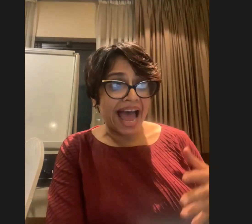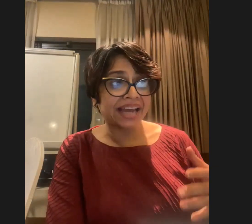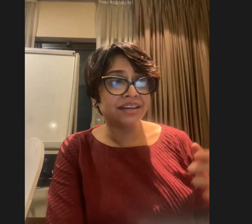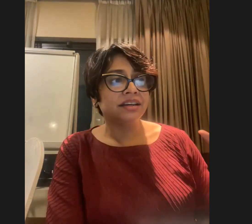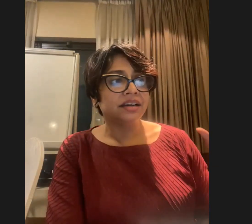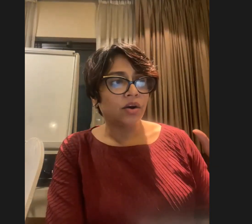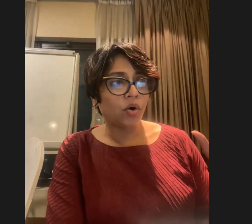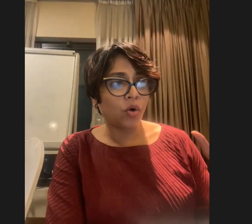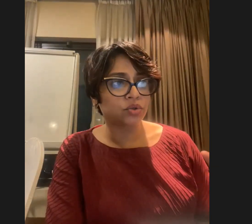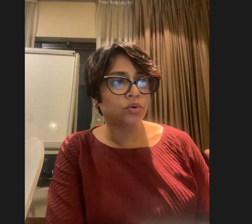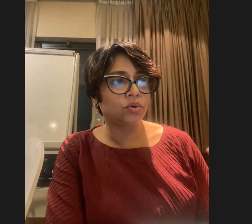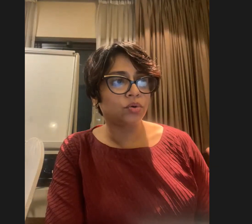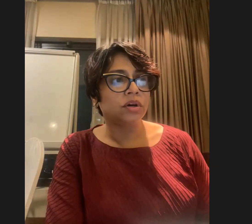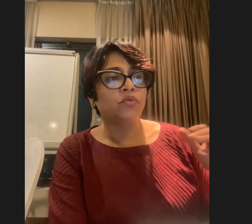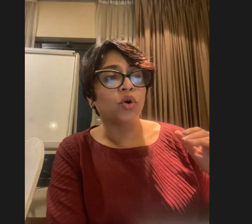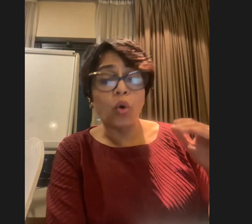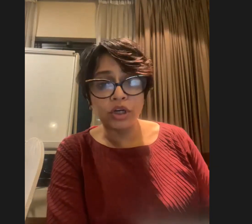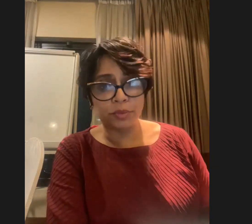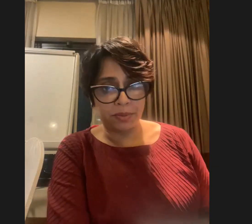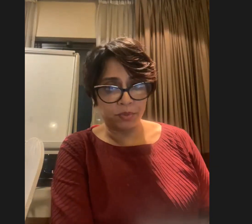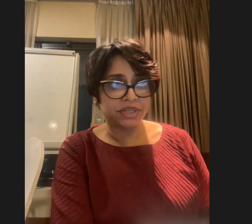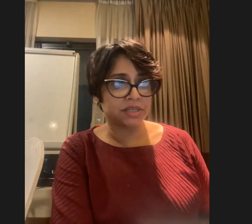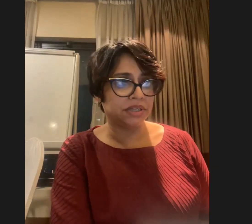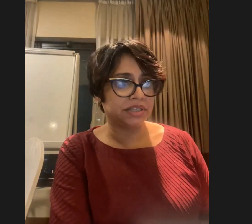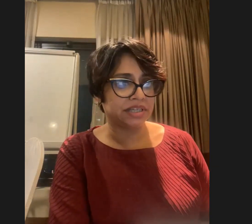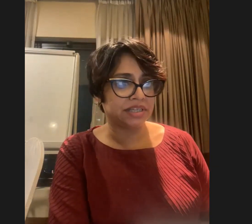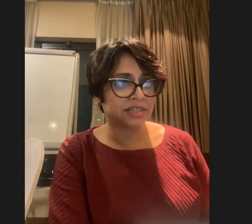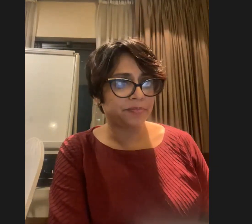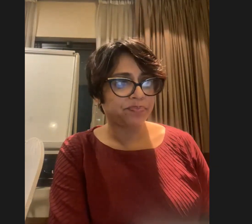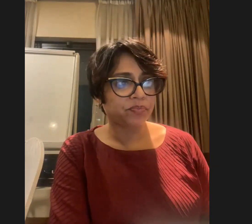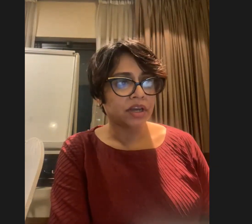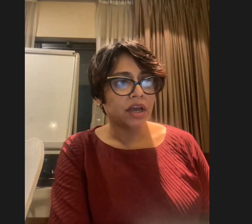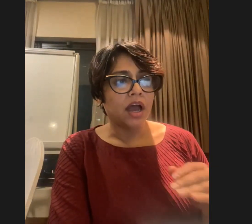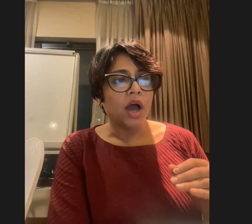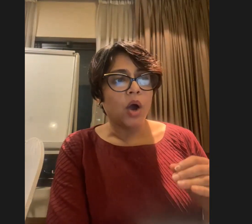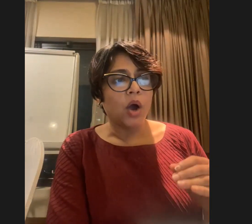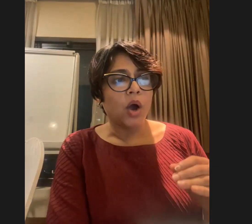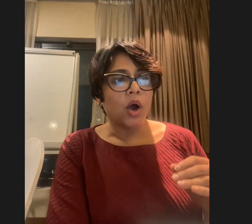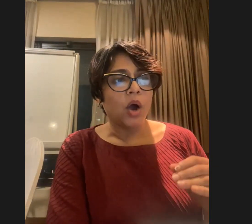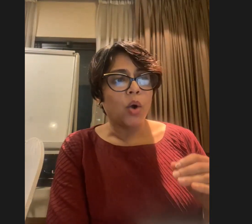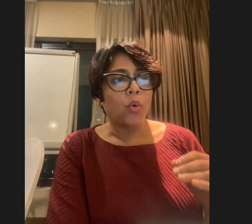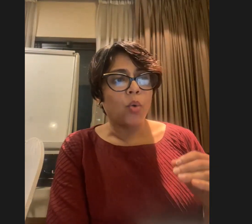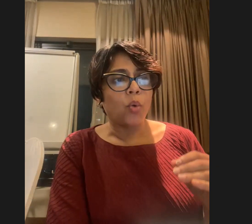working age people, and also for older people with disabilities.